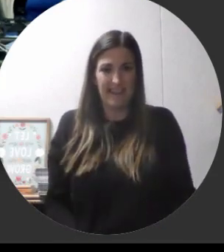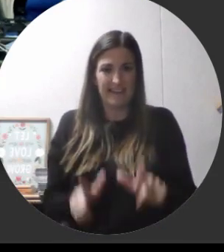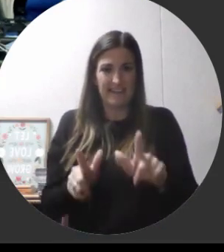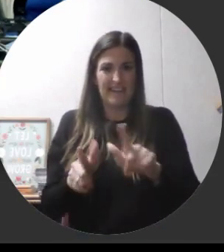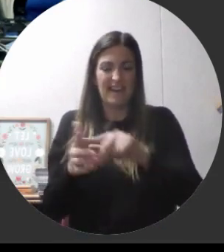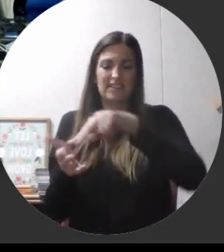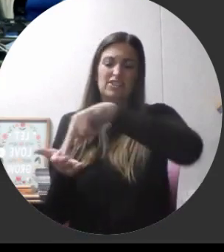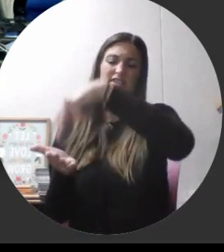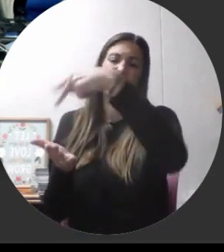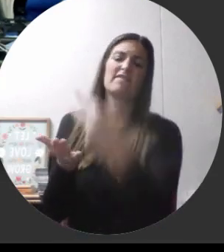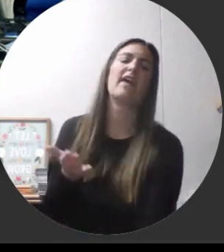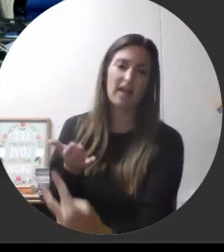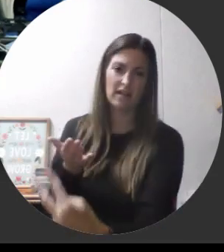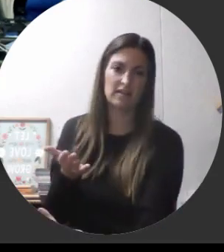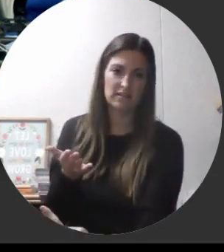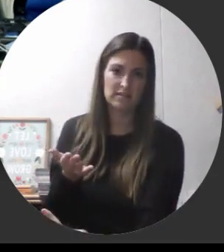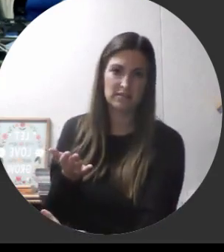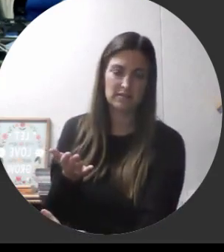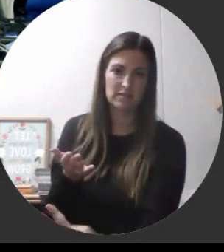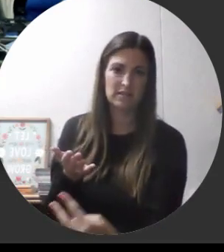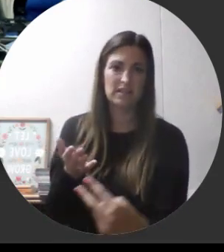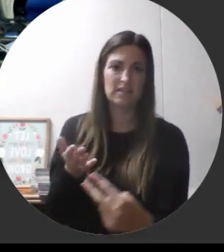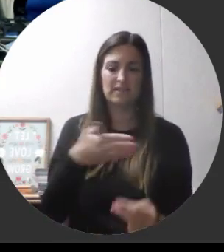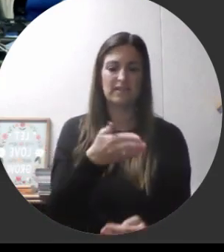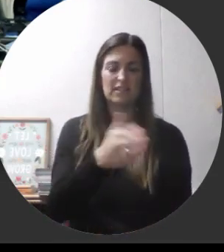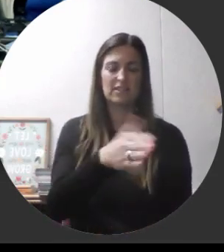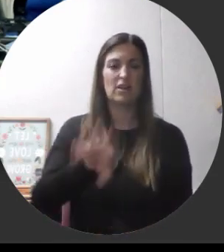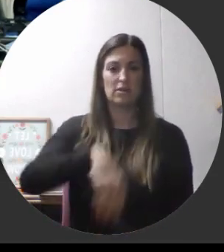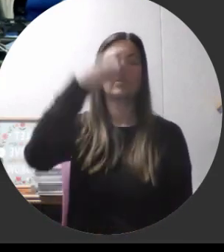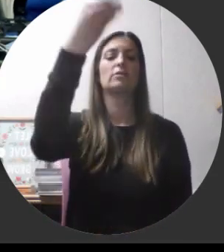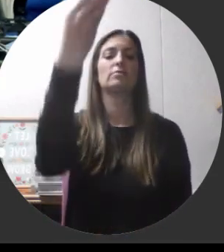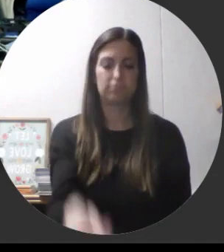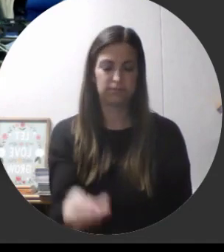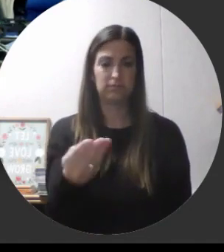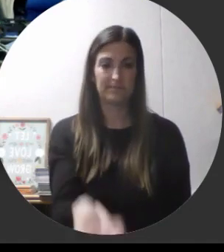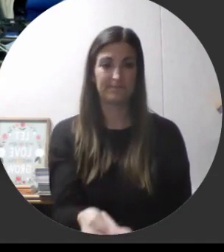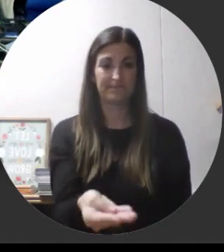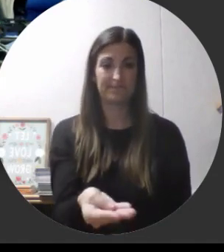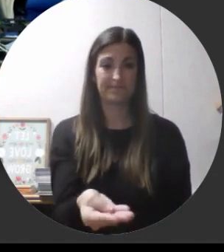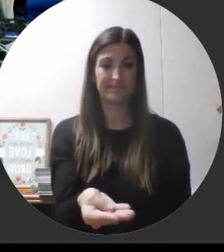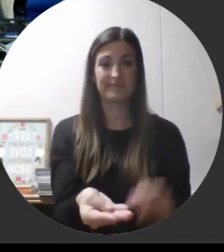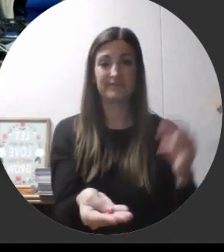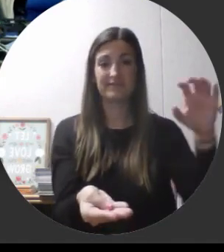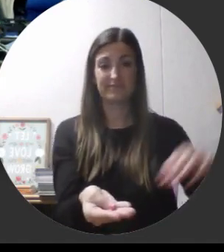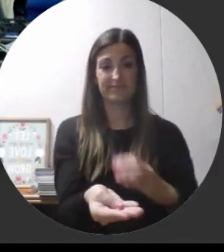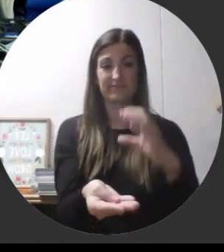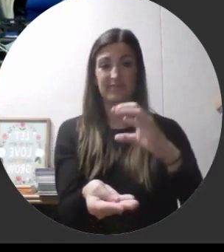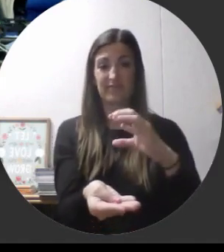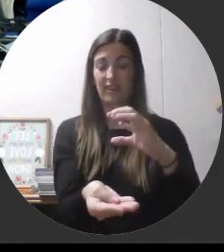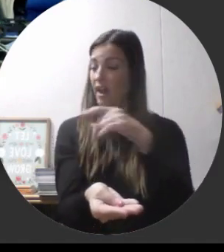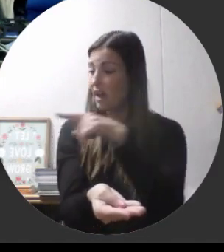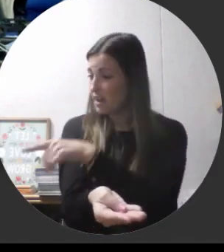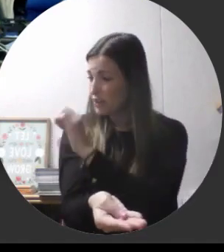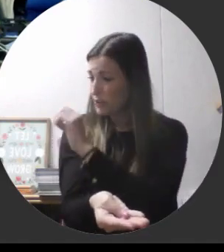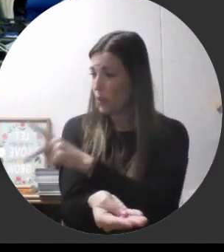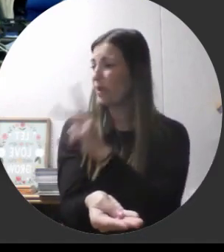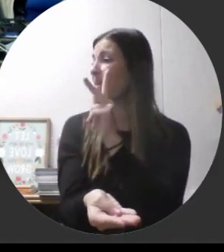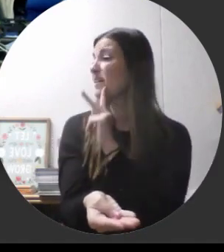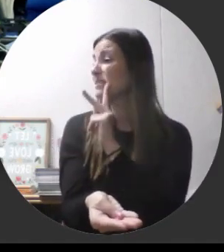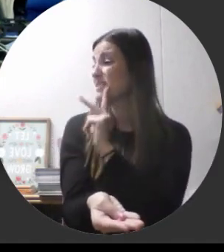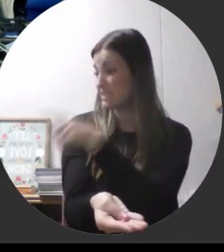fell. The last few herring flew off the plate and landed right in front of the grateful water horse. "Are you all right, Kirsty?" everyone